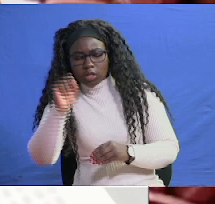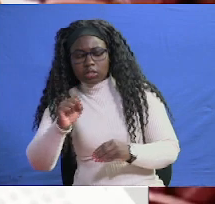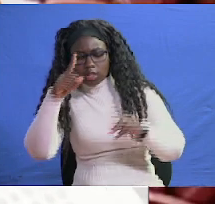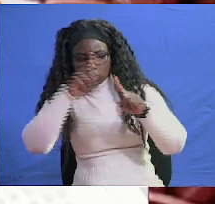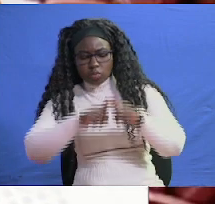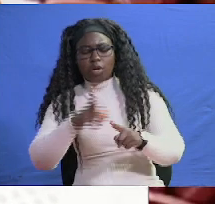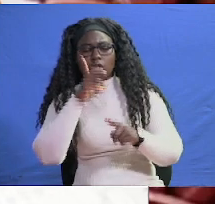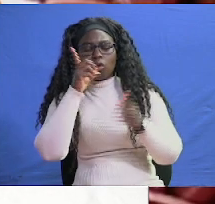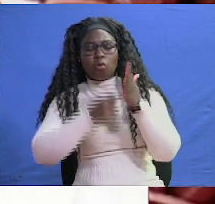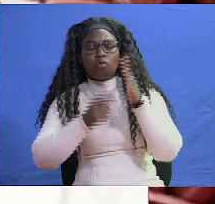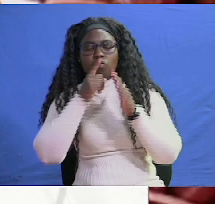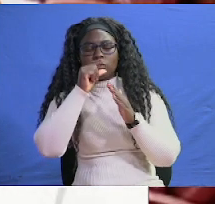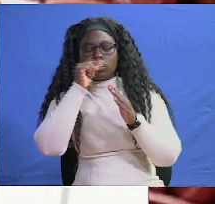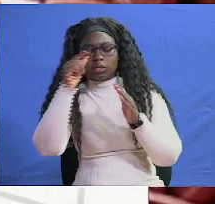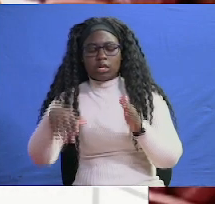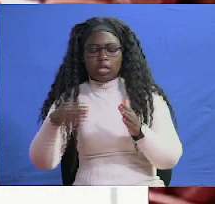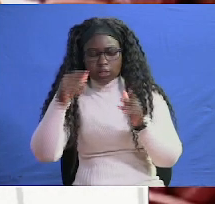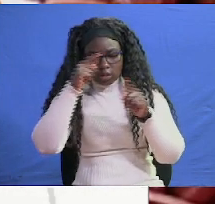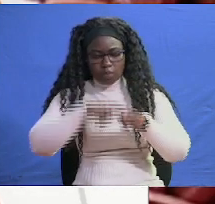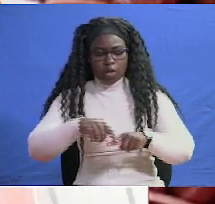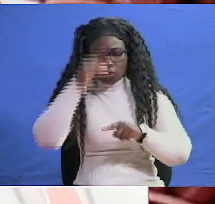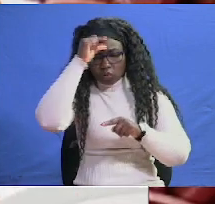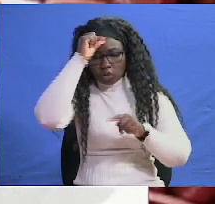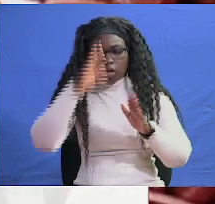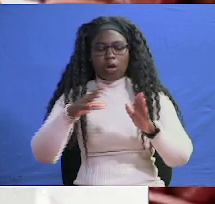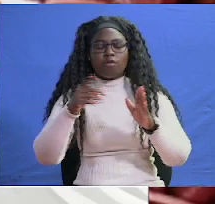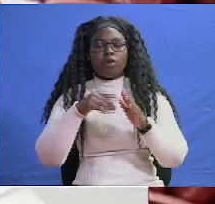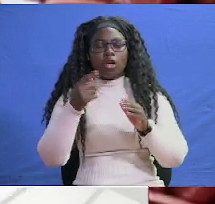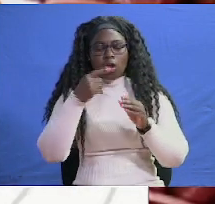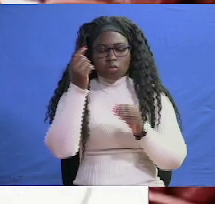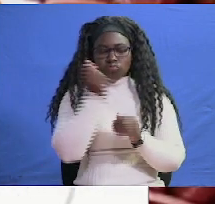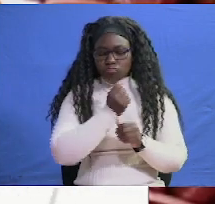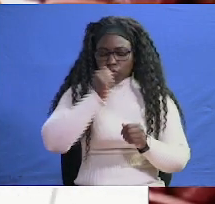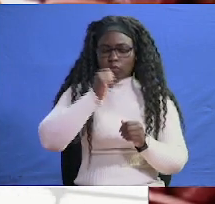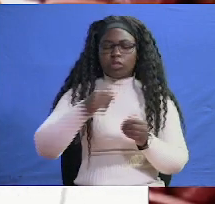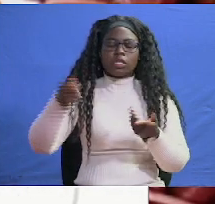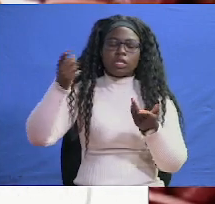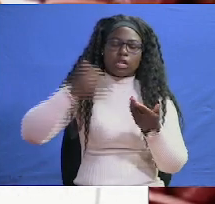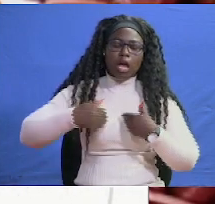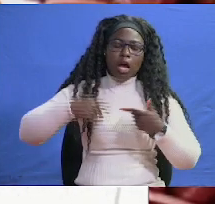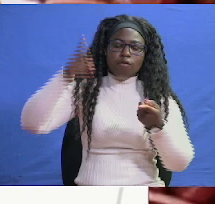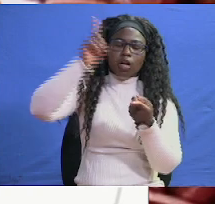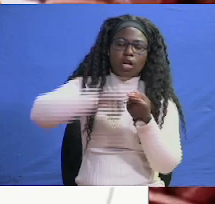the Mwangaza impeachment proceedings. He advised Kuria to refrain from making any additional